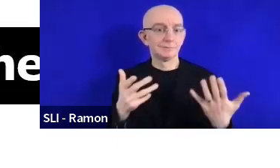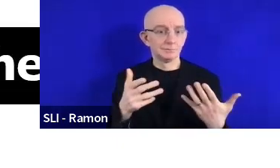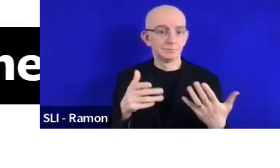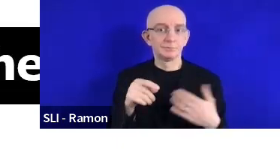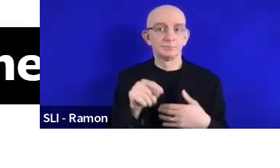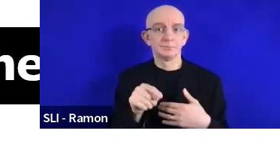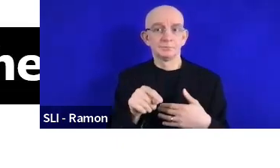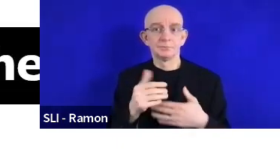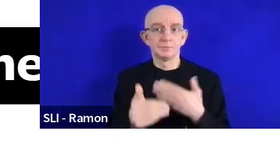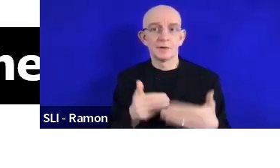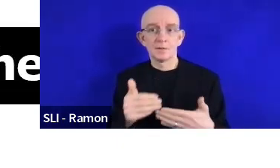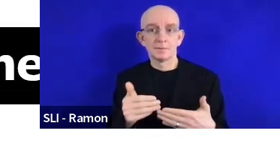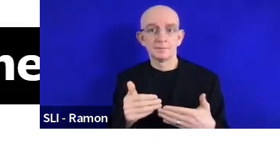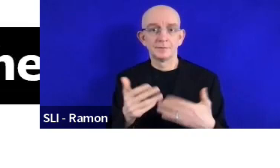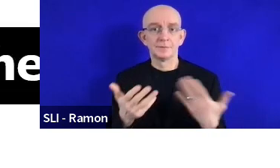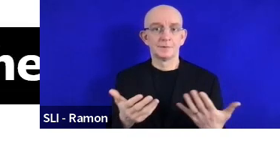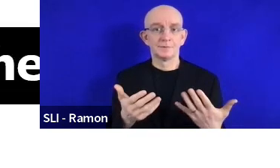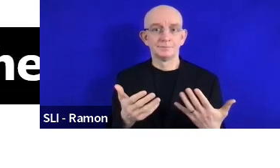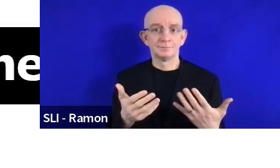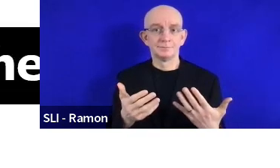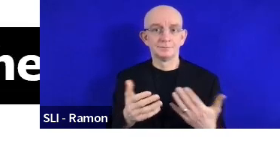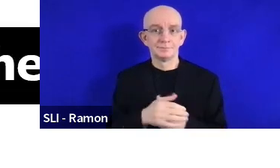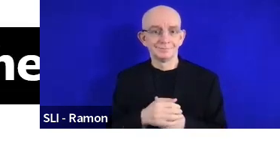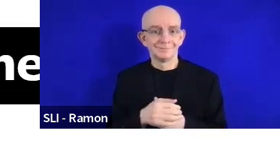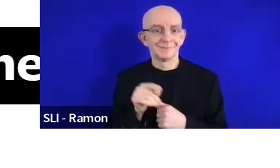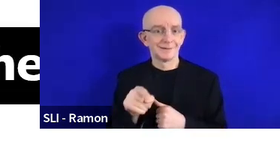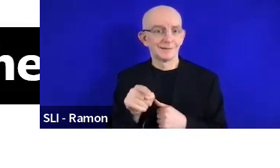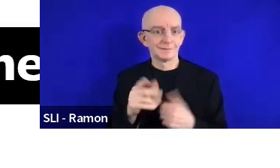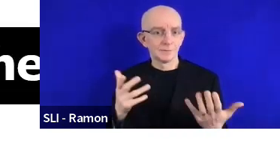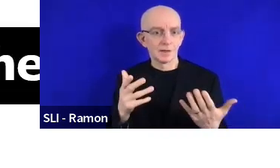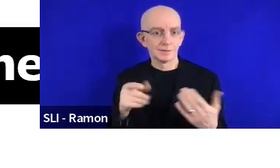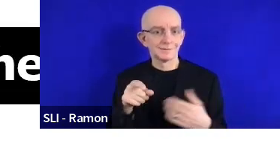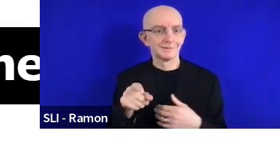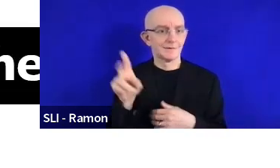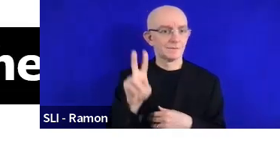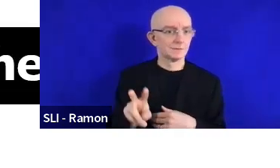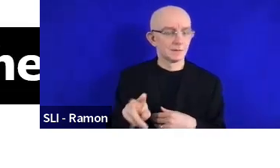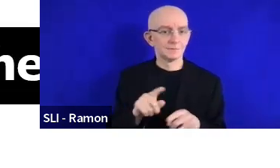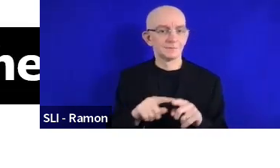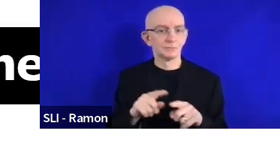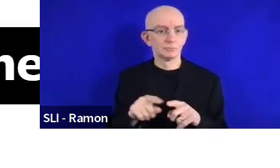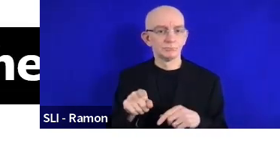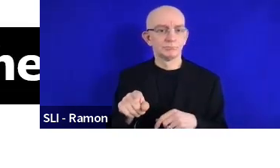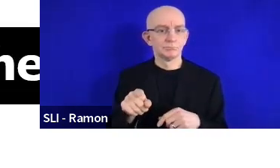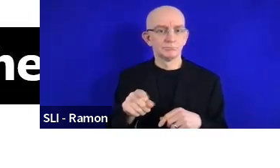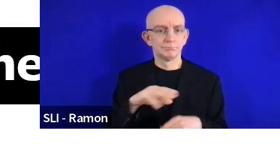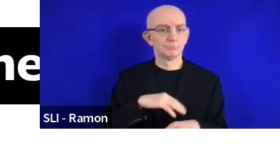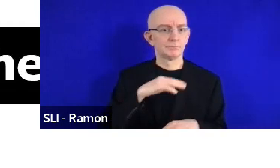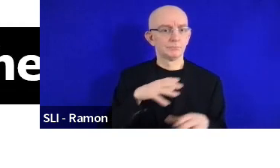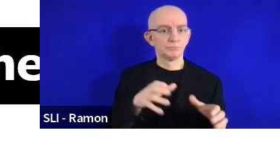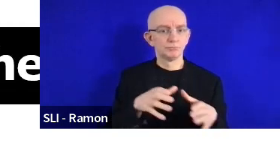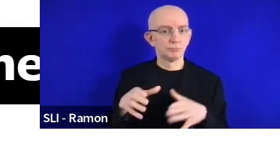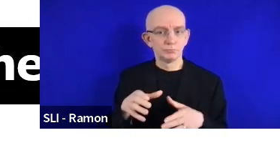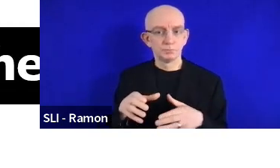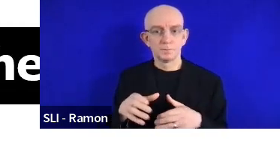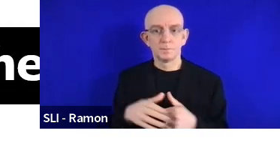countries in the world, even faster than Japan. And this speed will only accelerate because Vietnam also has a